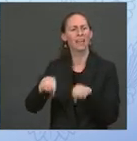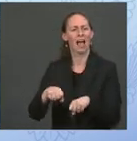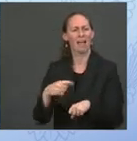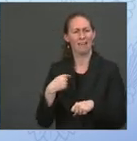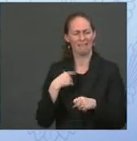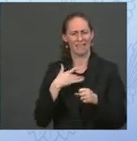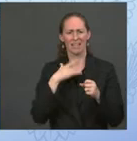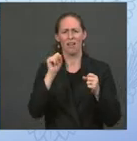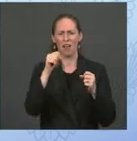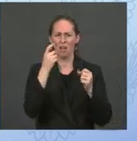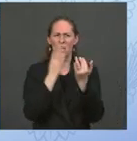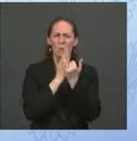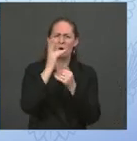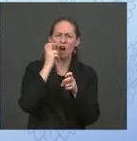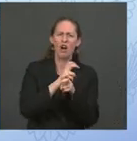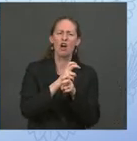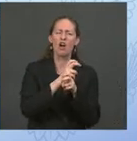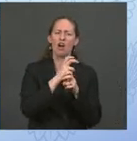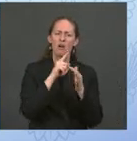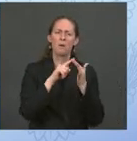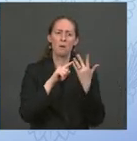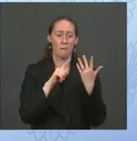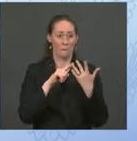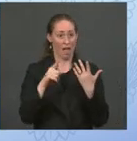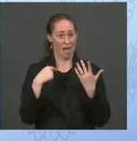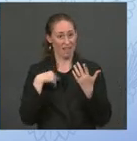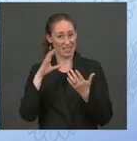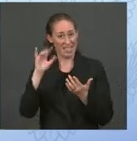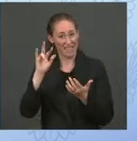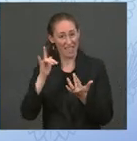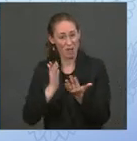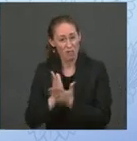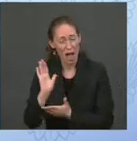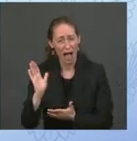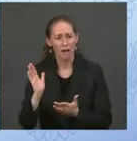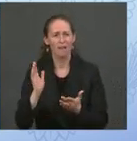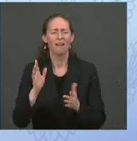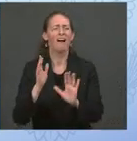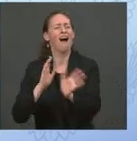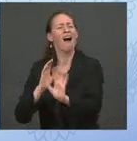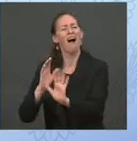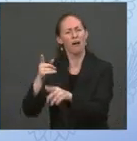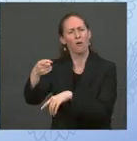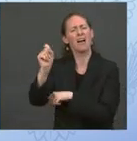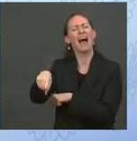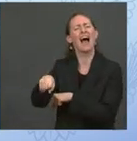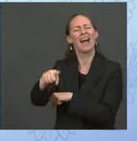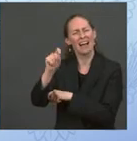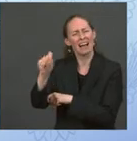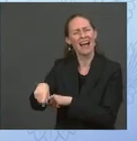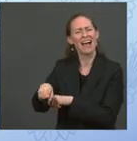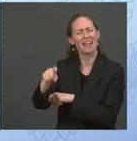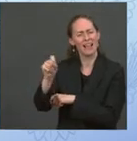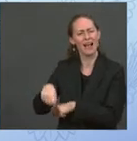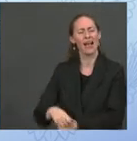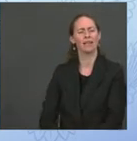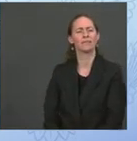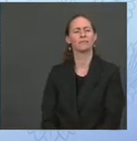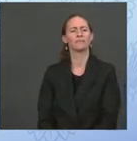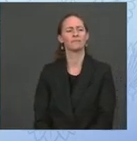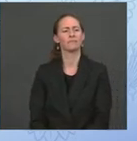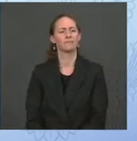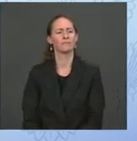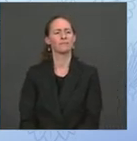I got involved in the civil rights movement and the war. He said, Joe, you should do it. He had enough confidence in